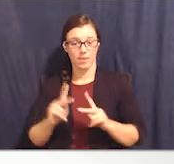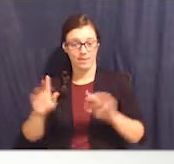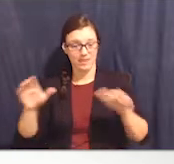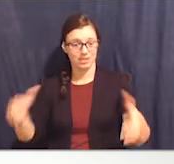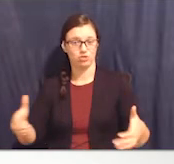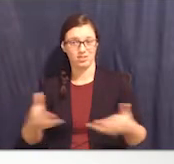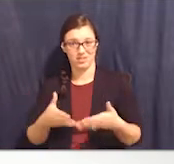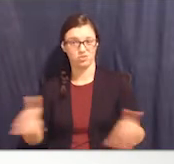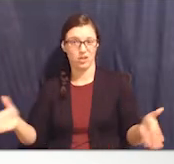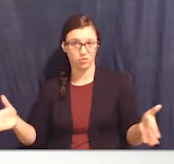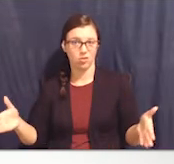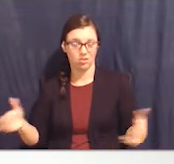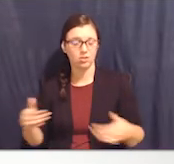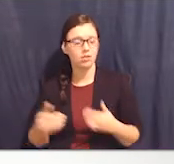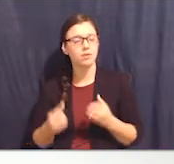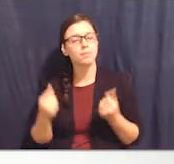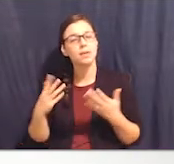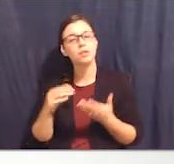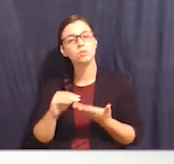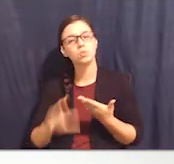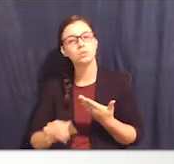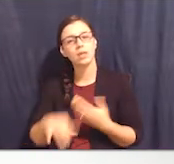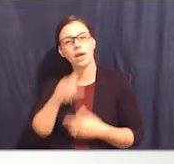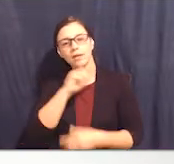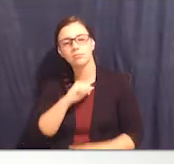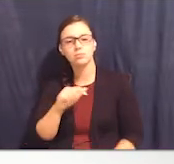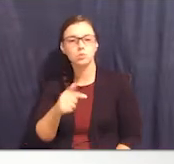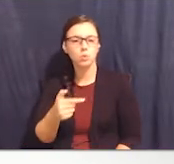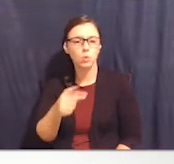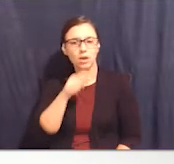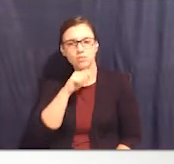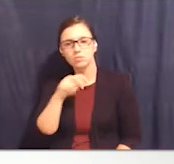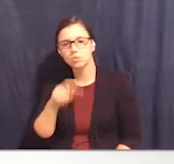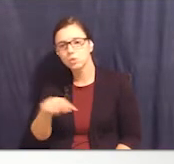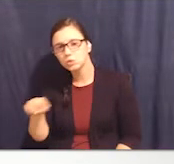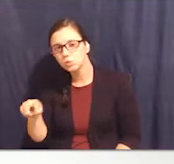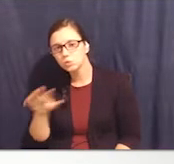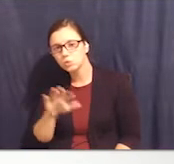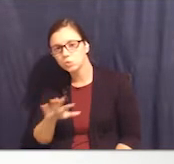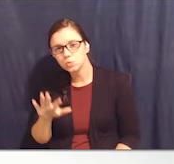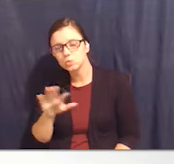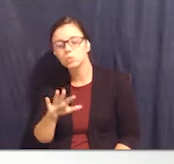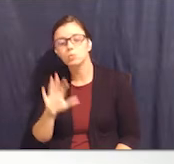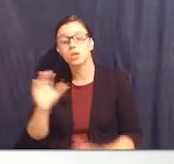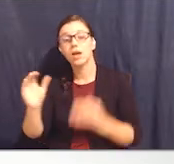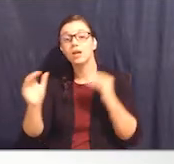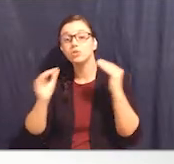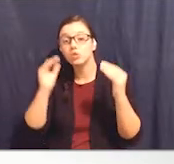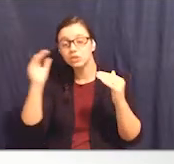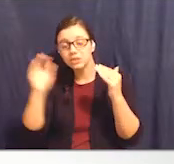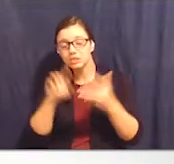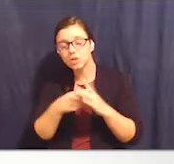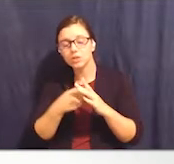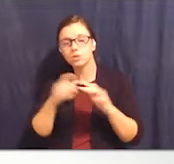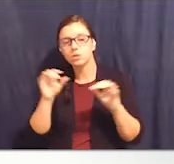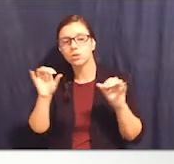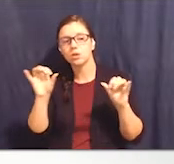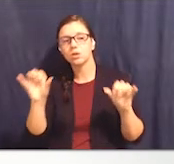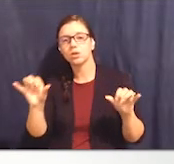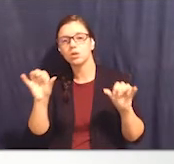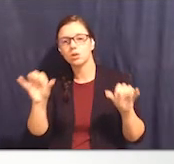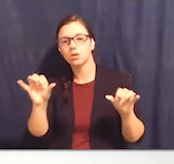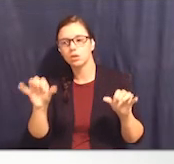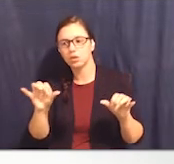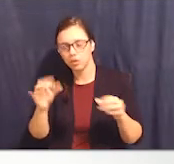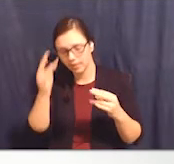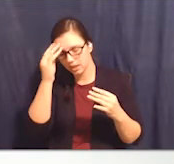are that are attending their institution, and all of those students receive a $7,000 a year scholarship and it